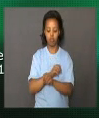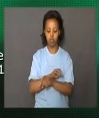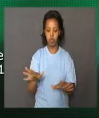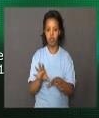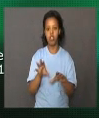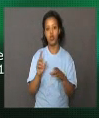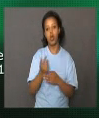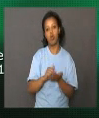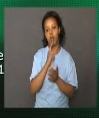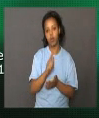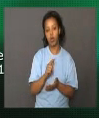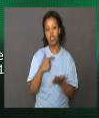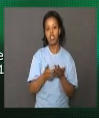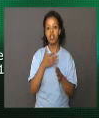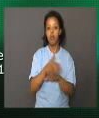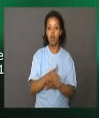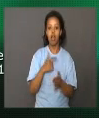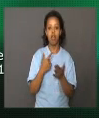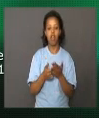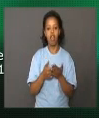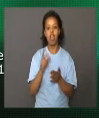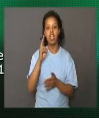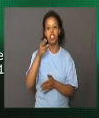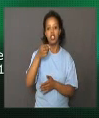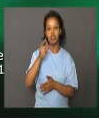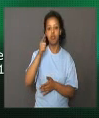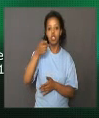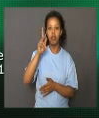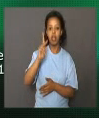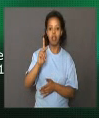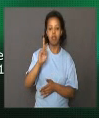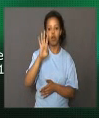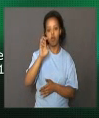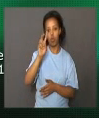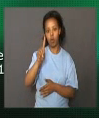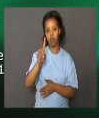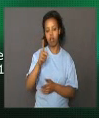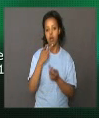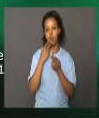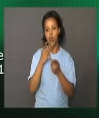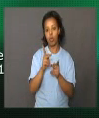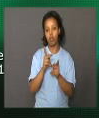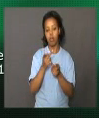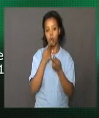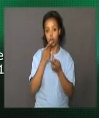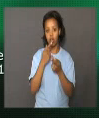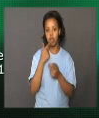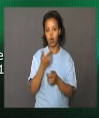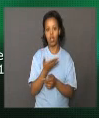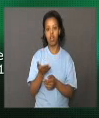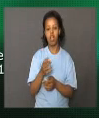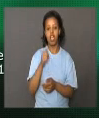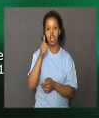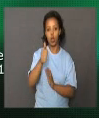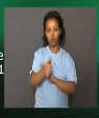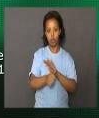apart. This allows the GP41 protein, which is normally hidden